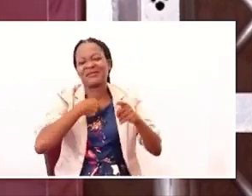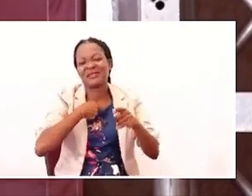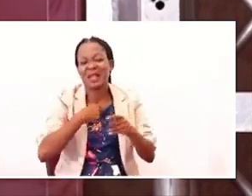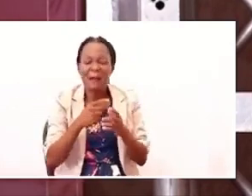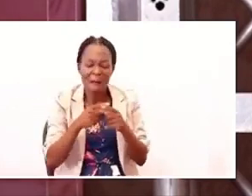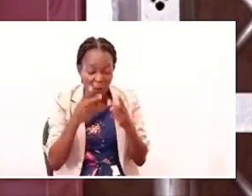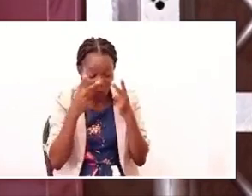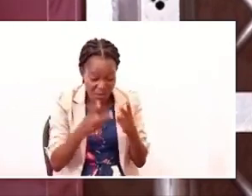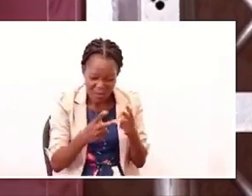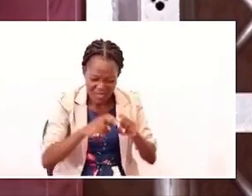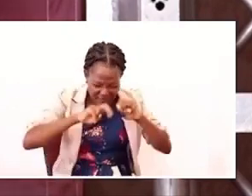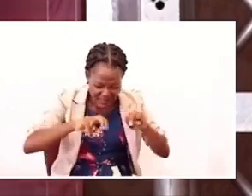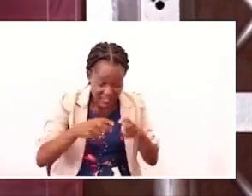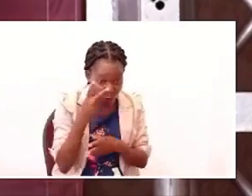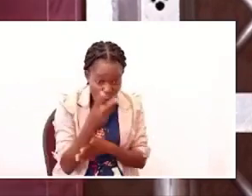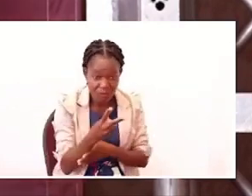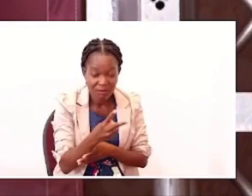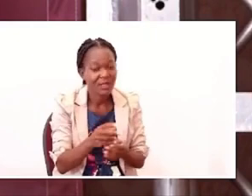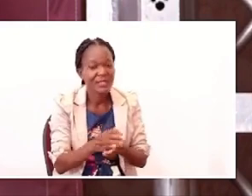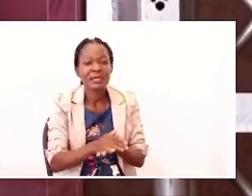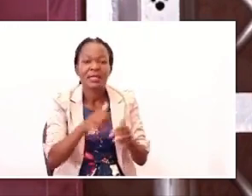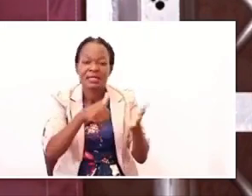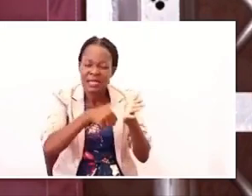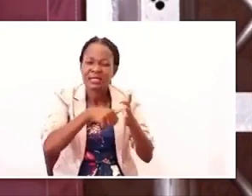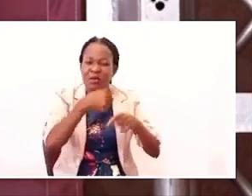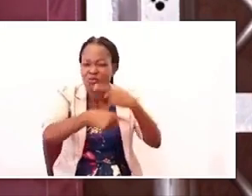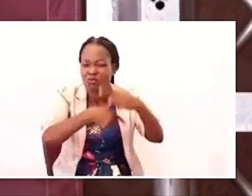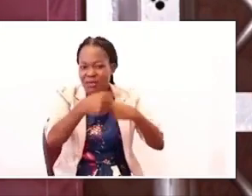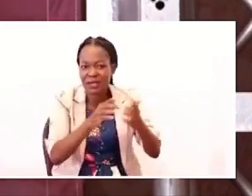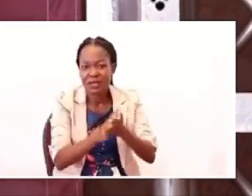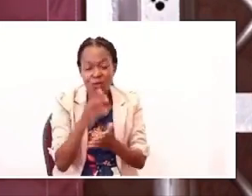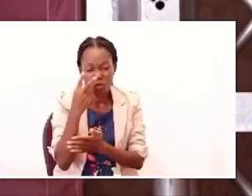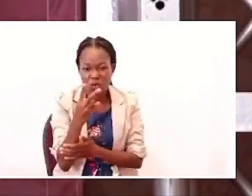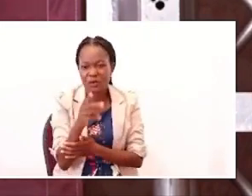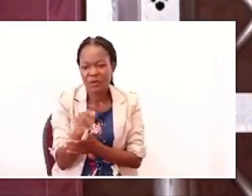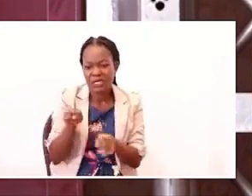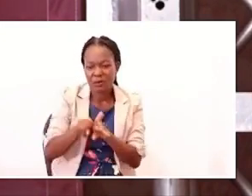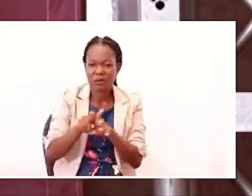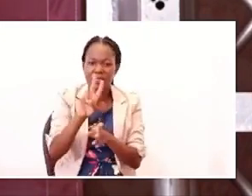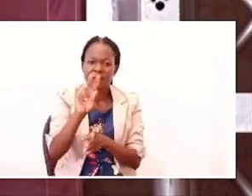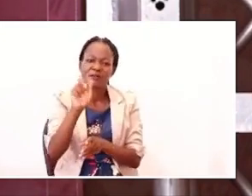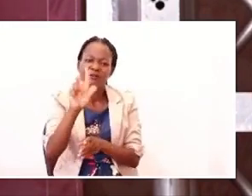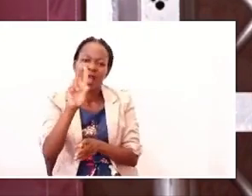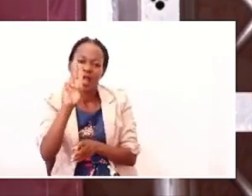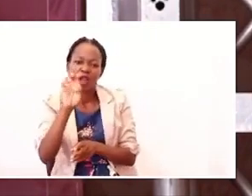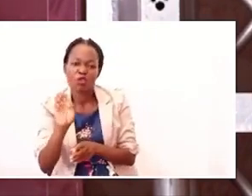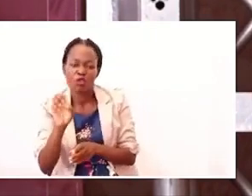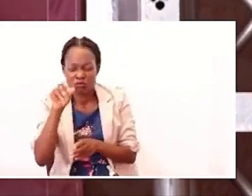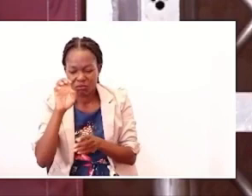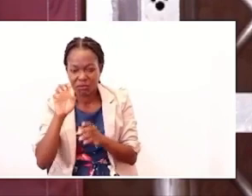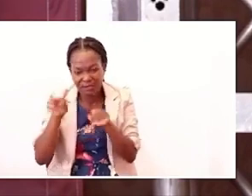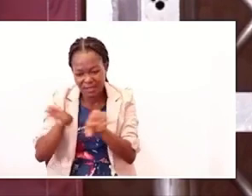says that debt is only sustainable if its present value, its value in the present period, does